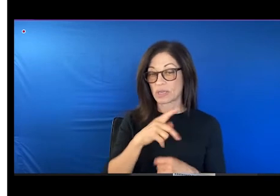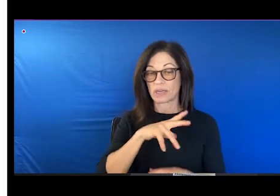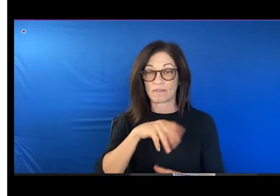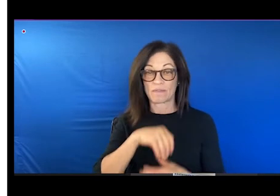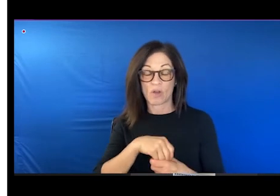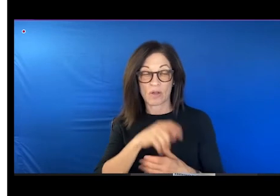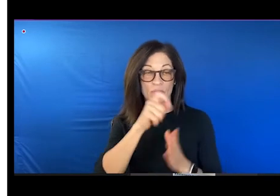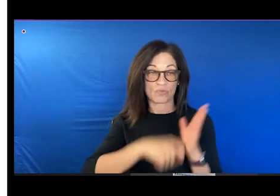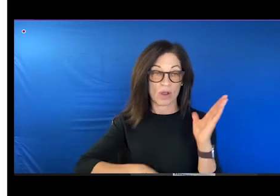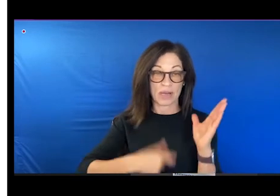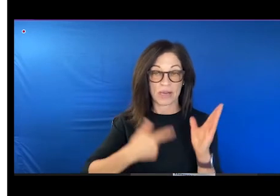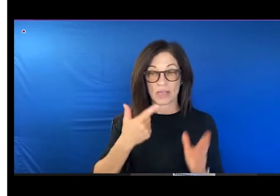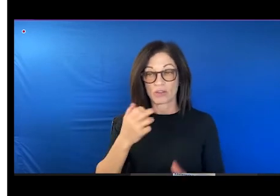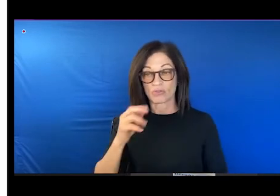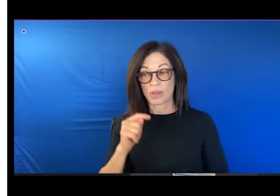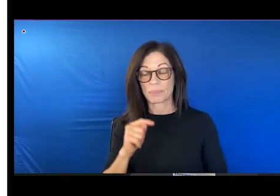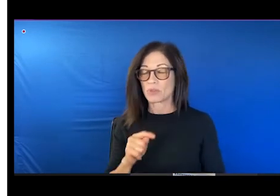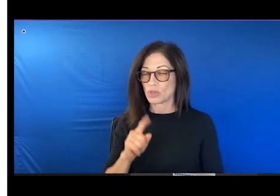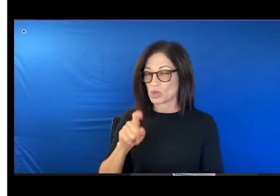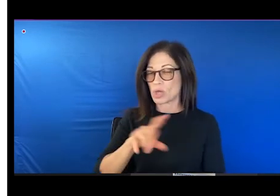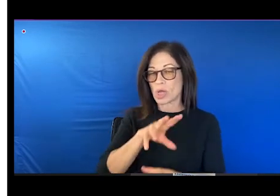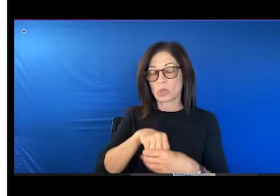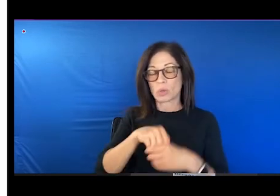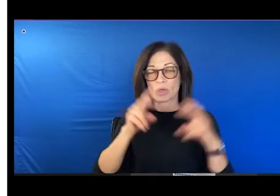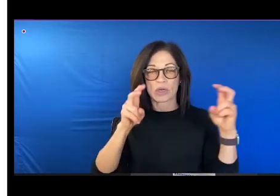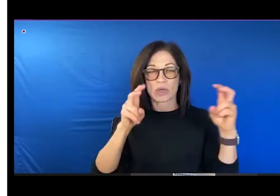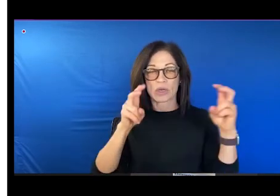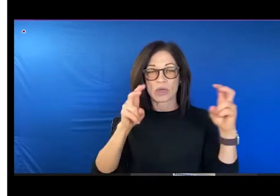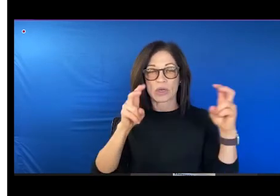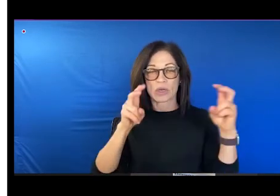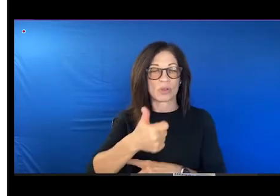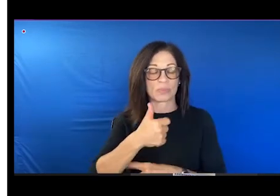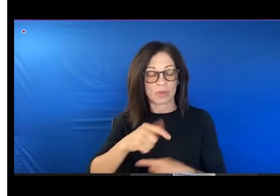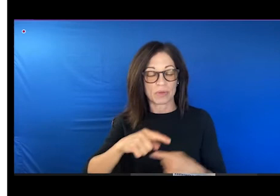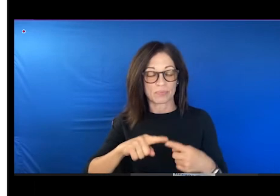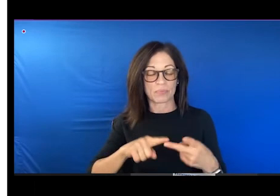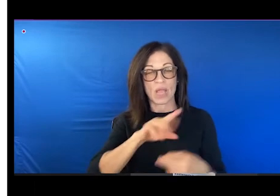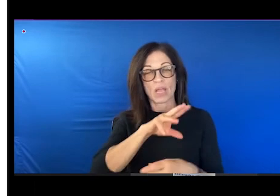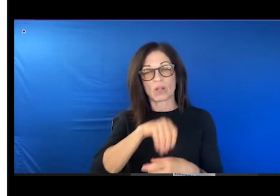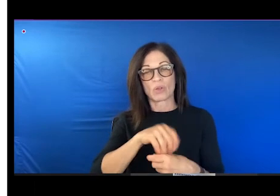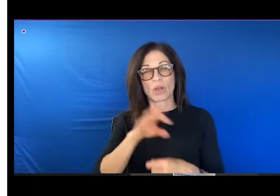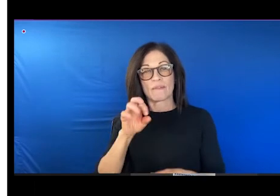and grant making, include a topic related to